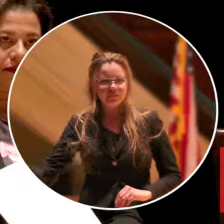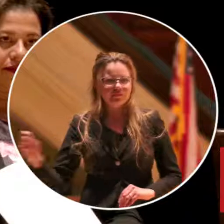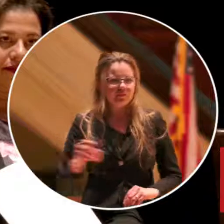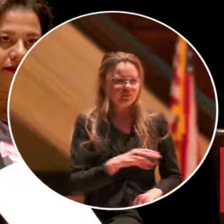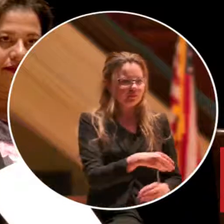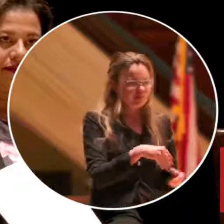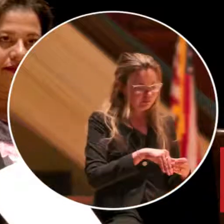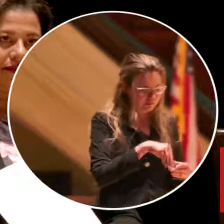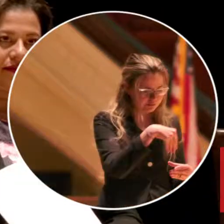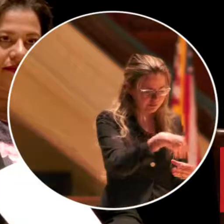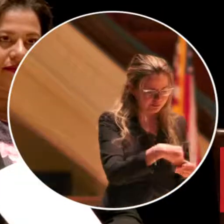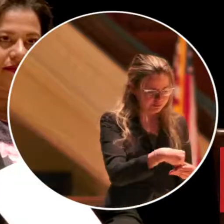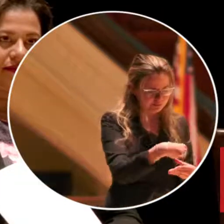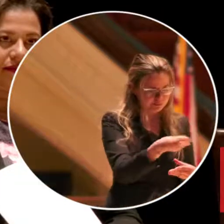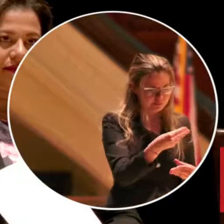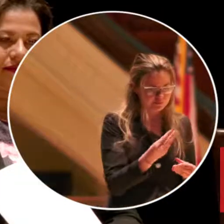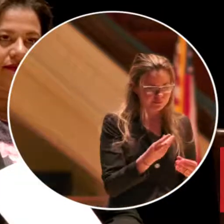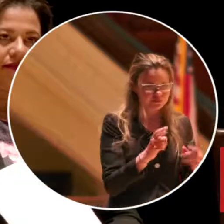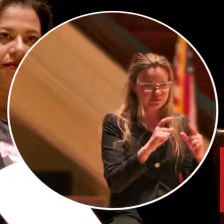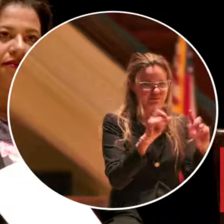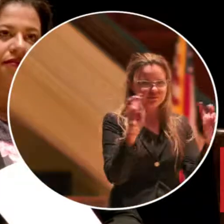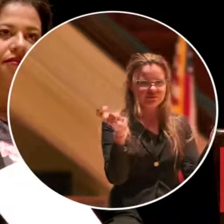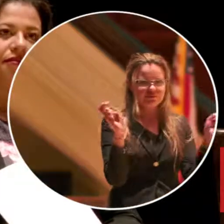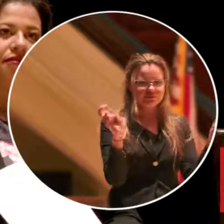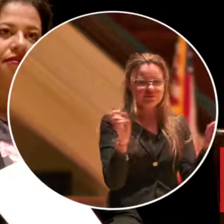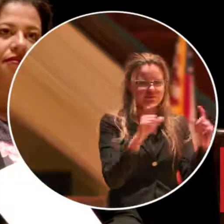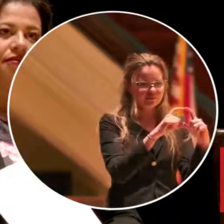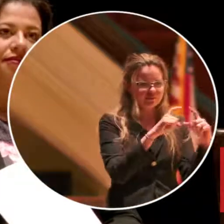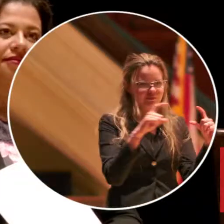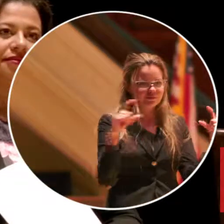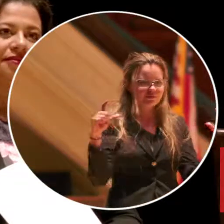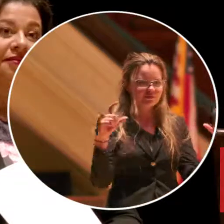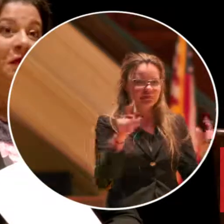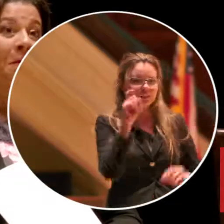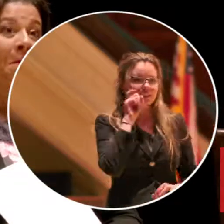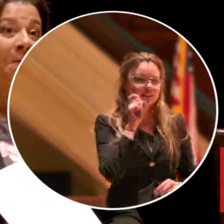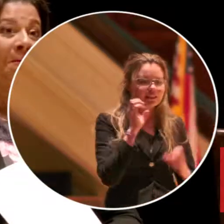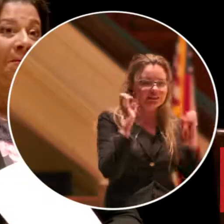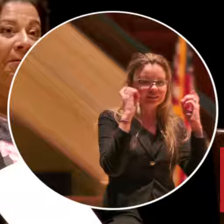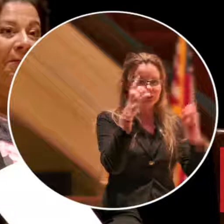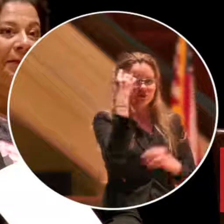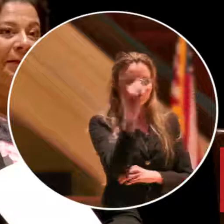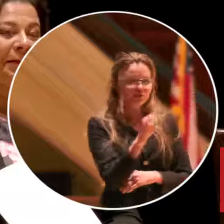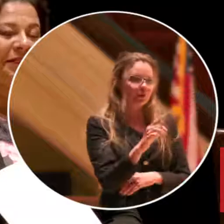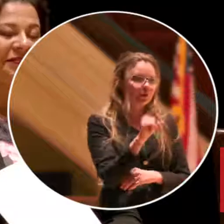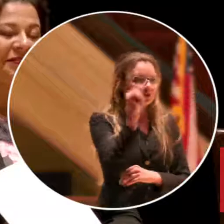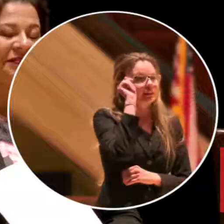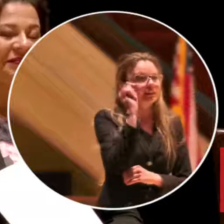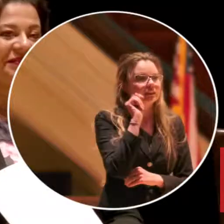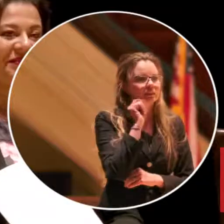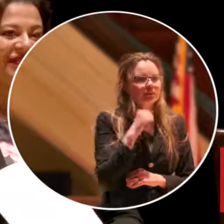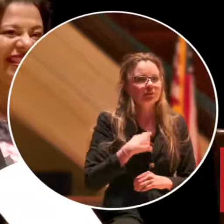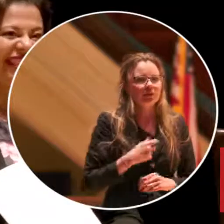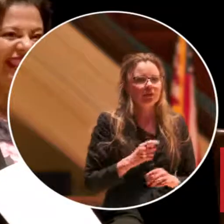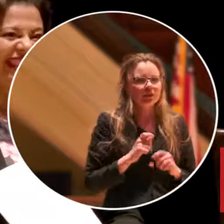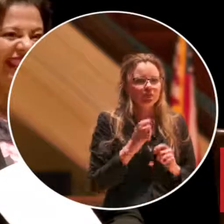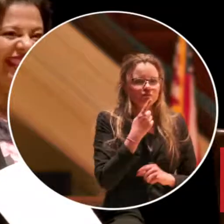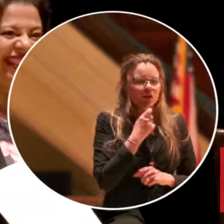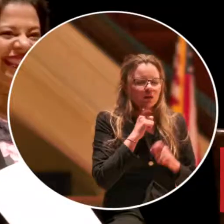booklet inside. It had a title along the lines of Sex Ed for Teens. I was